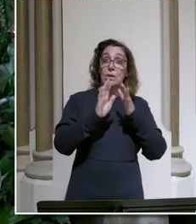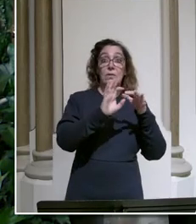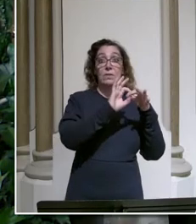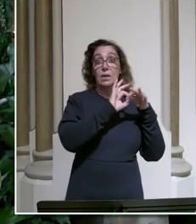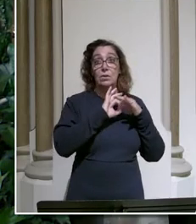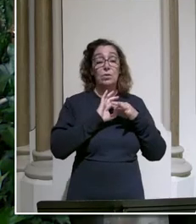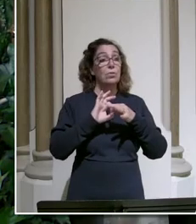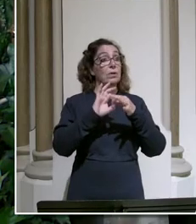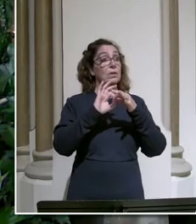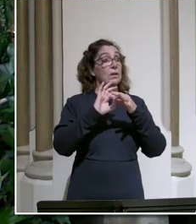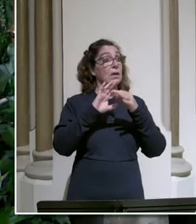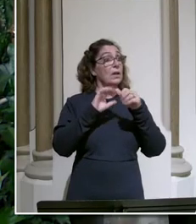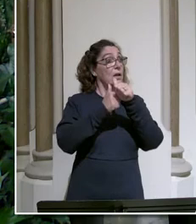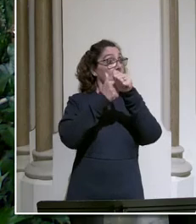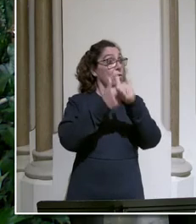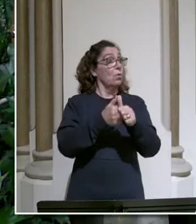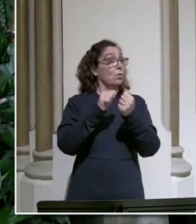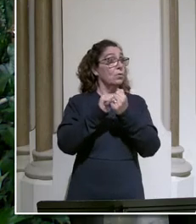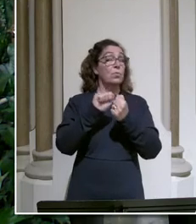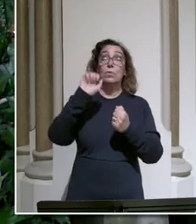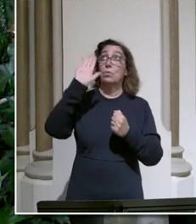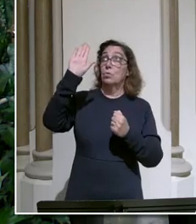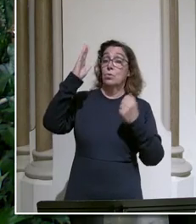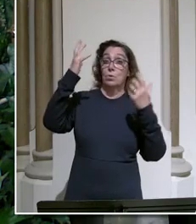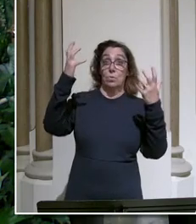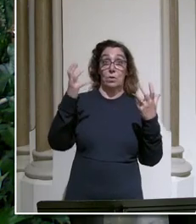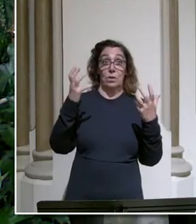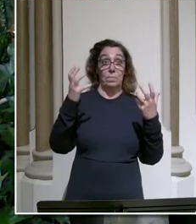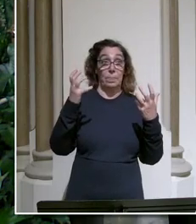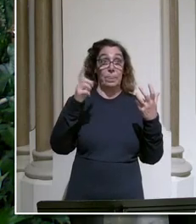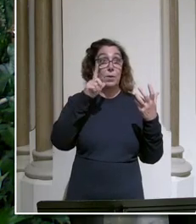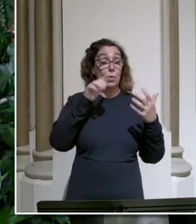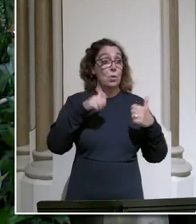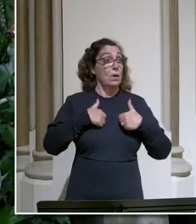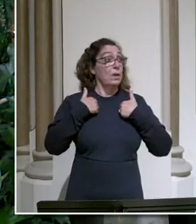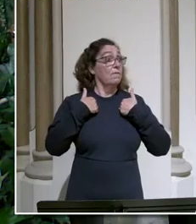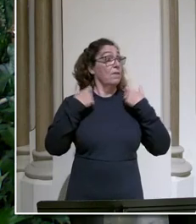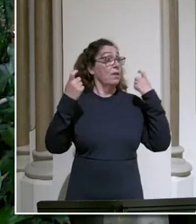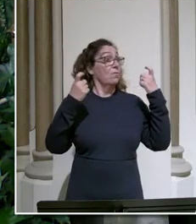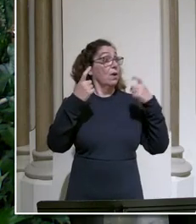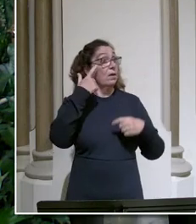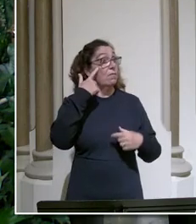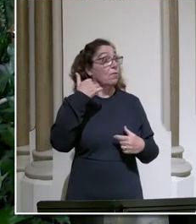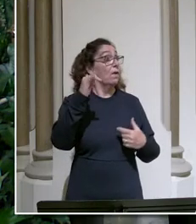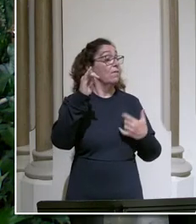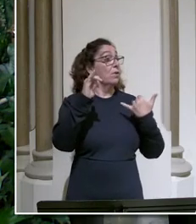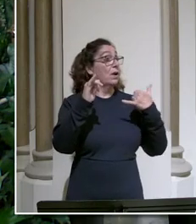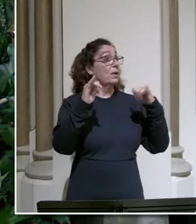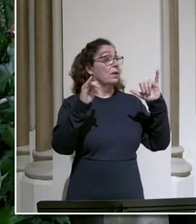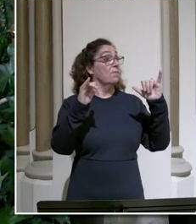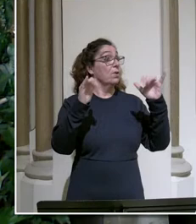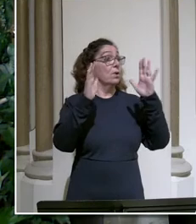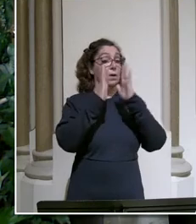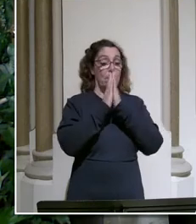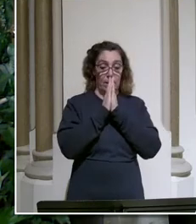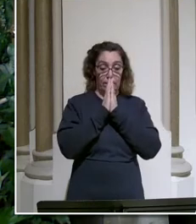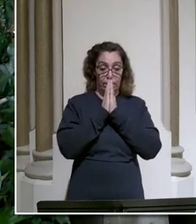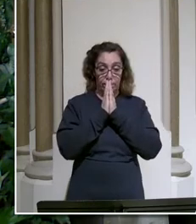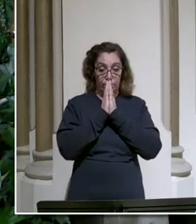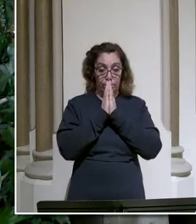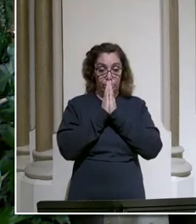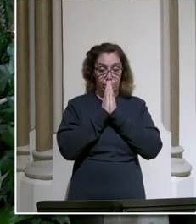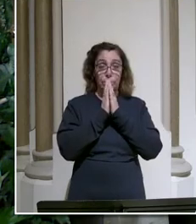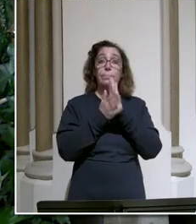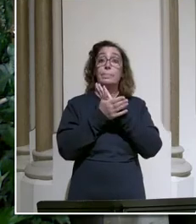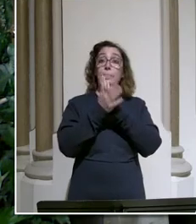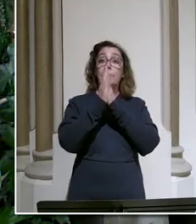unity in accordance with your will, who live and reign forever and ever. Amen.